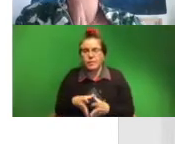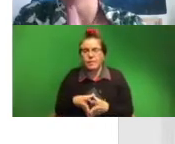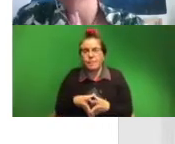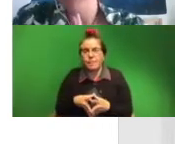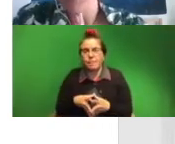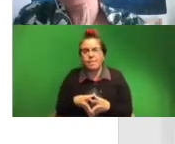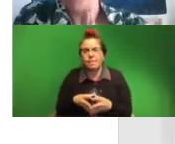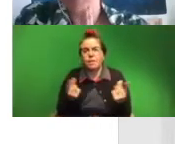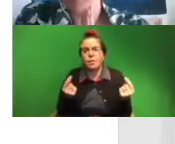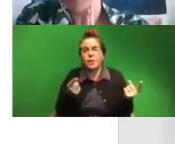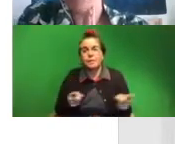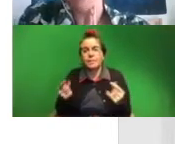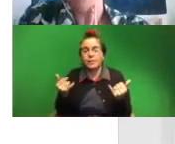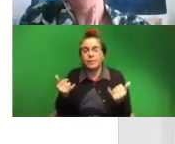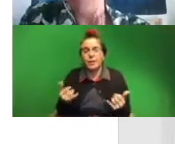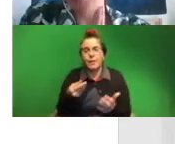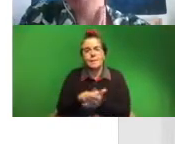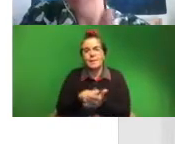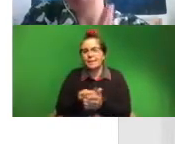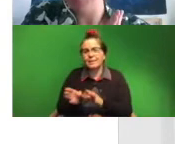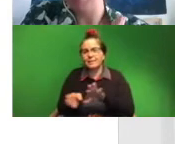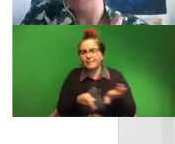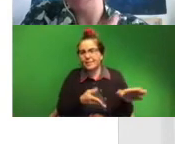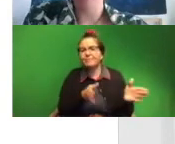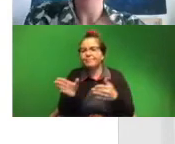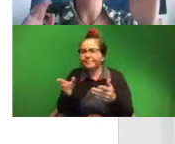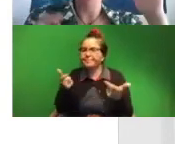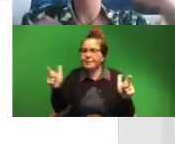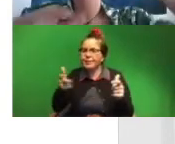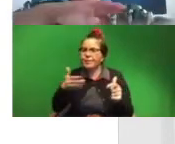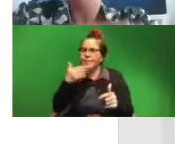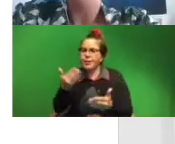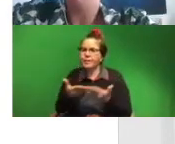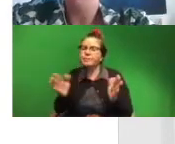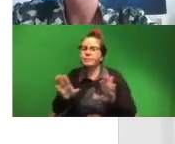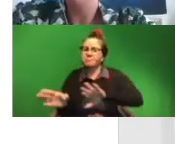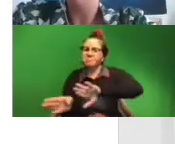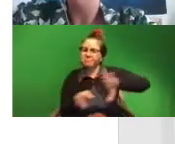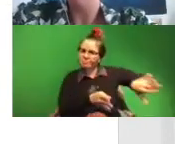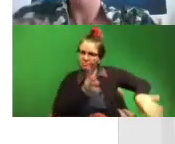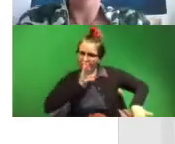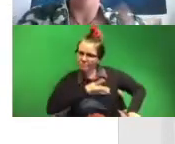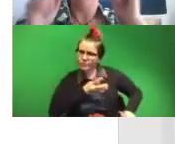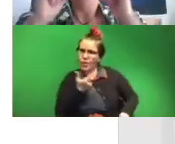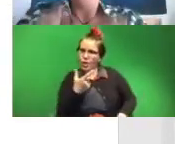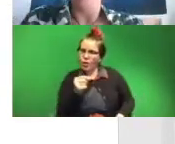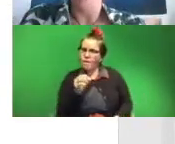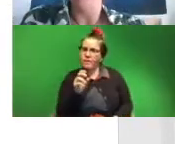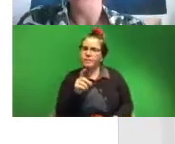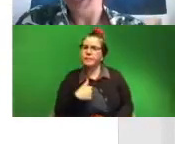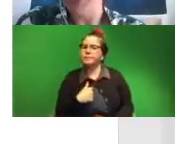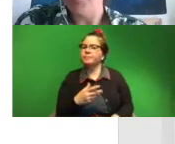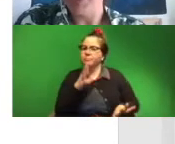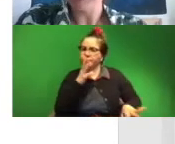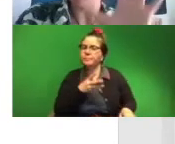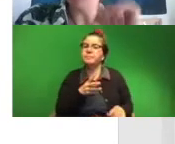what is happening right now, that money needs to go to better, bigger and better things. So ignore the GoFundMe and